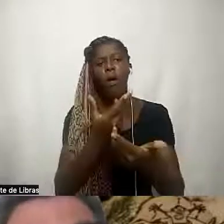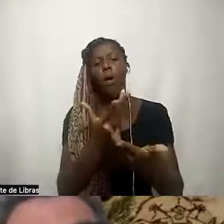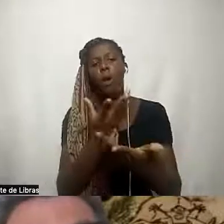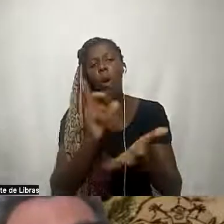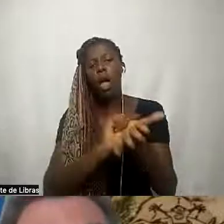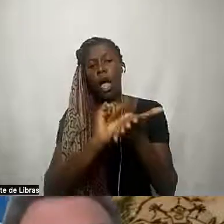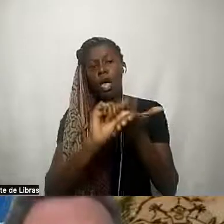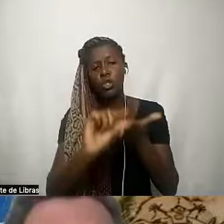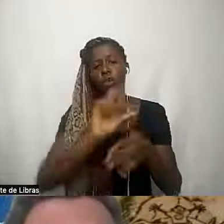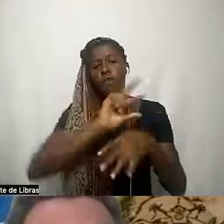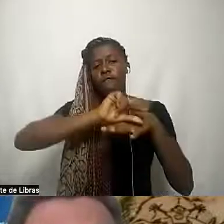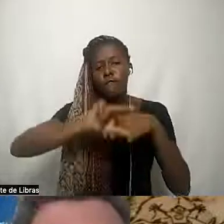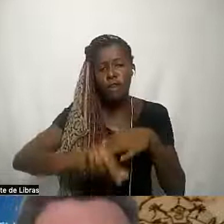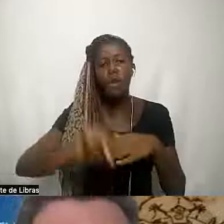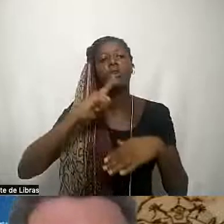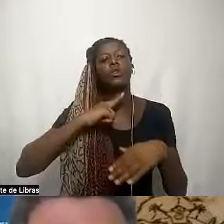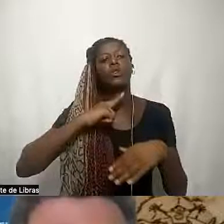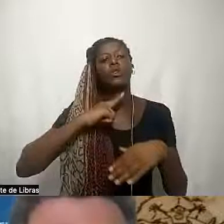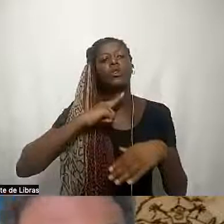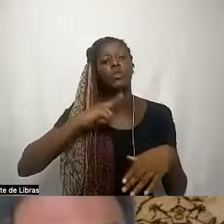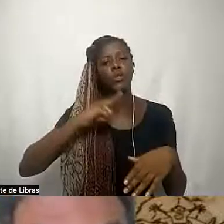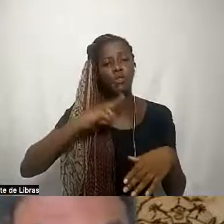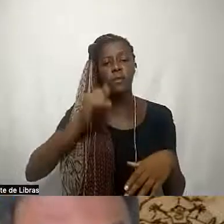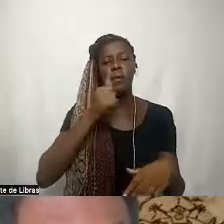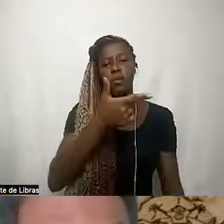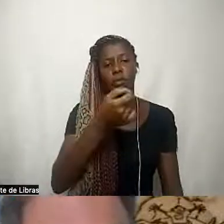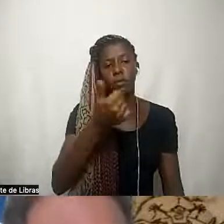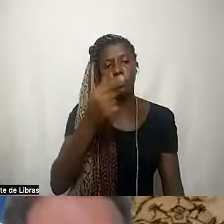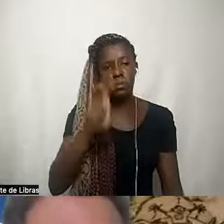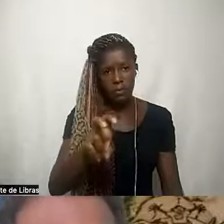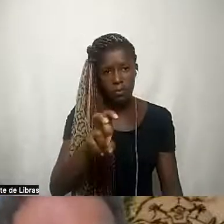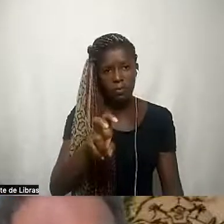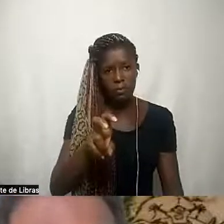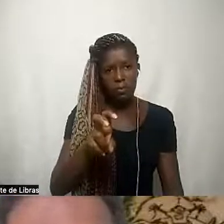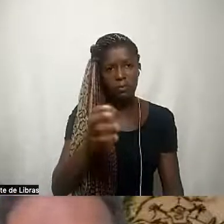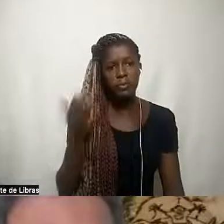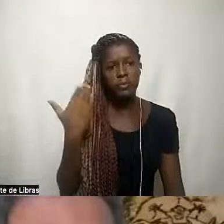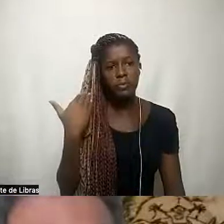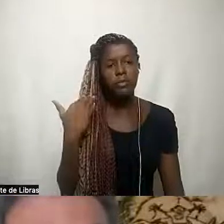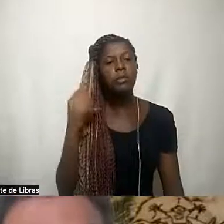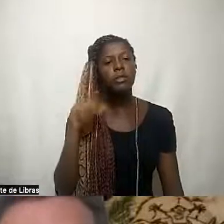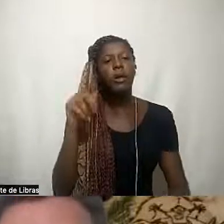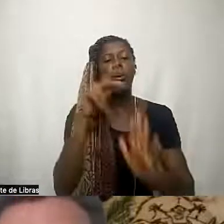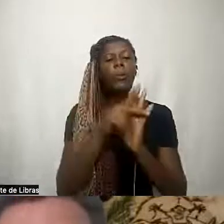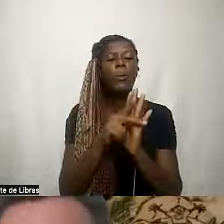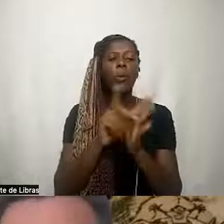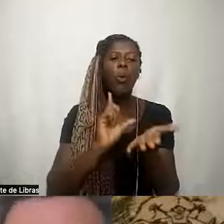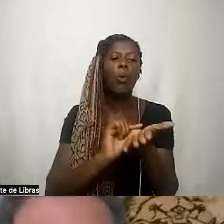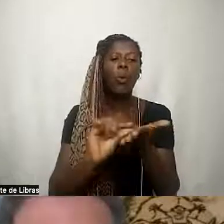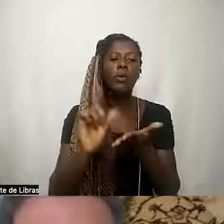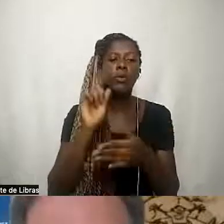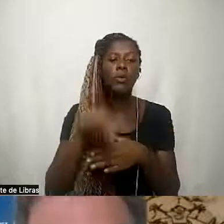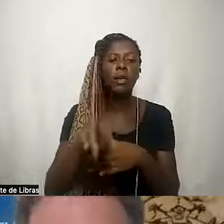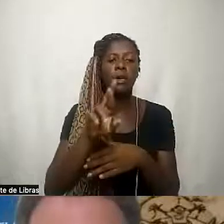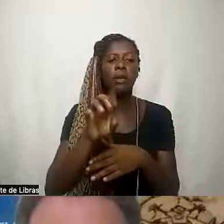Frequently, we have a re-editing of some publications. For example,